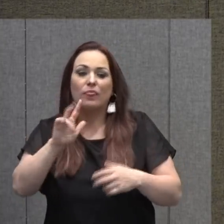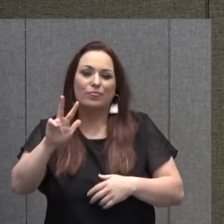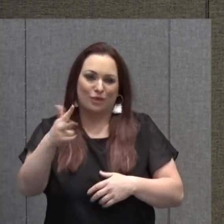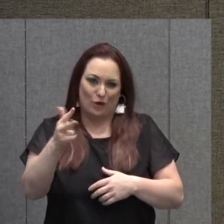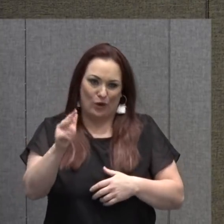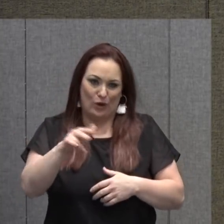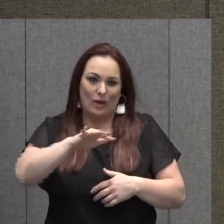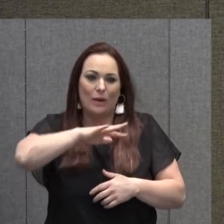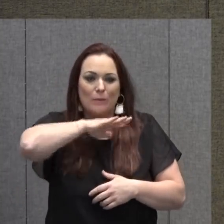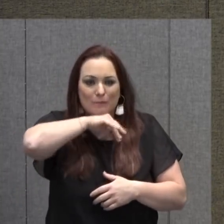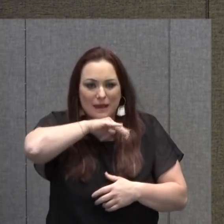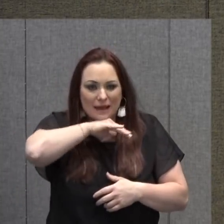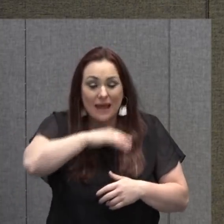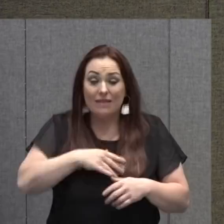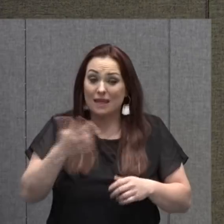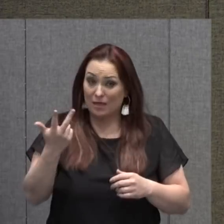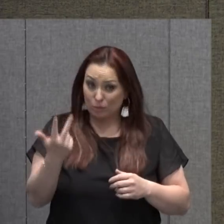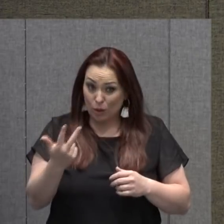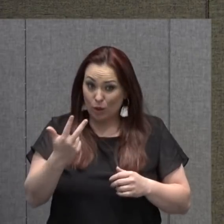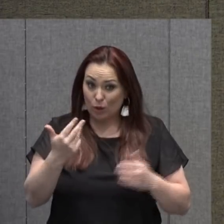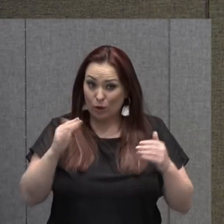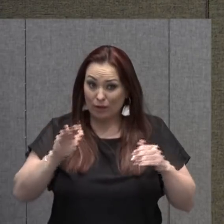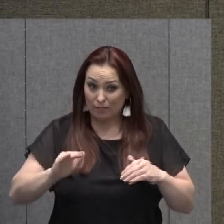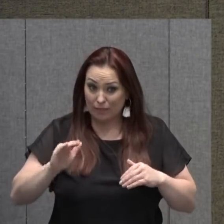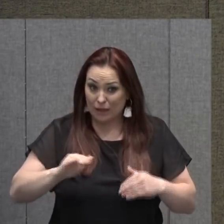solution. The third little pig